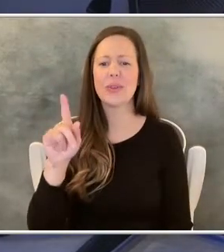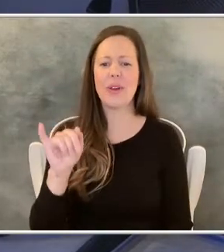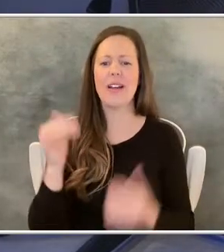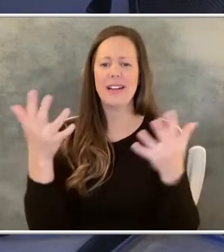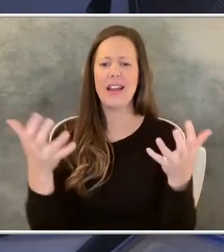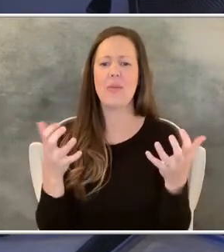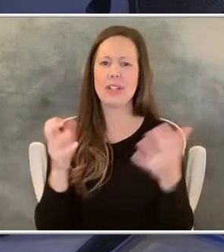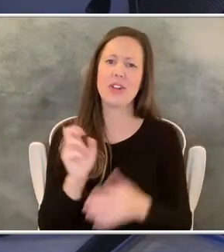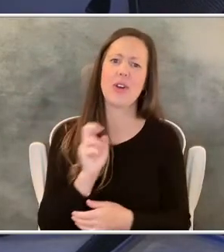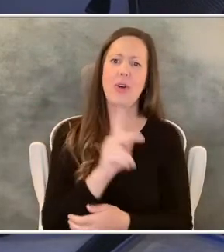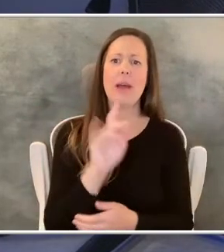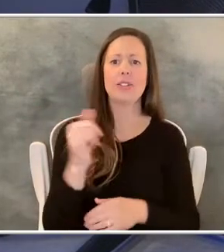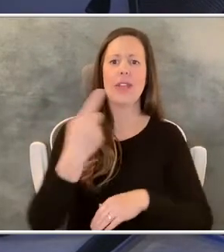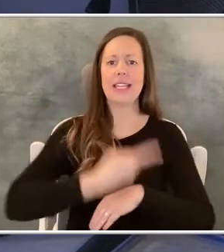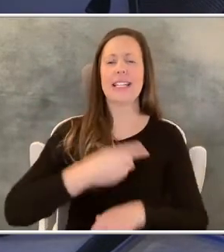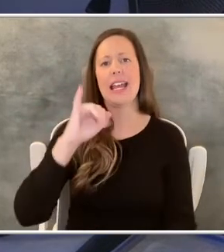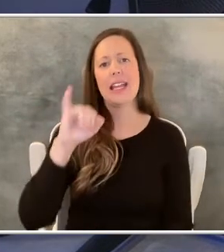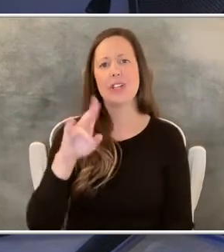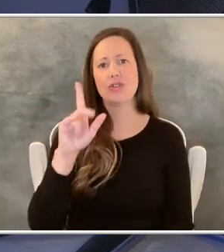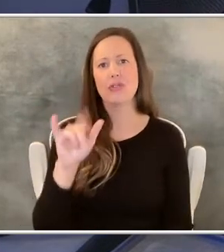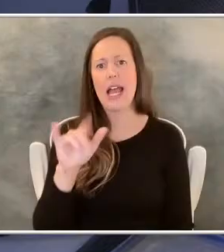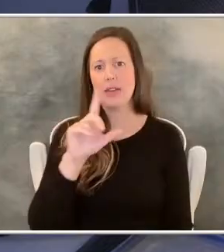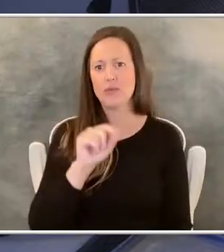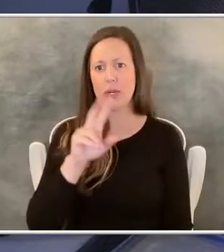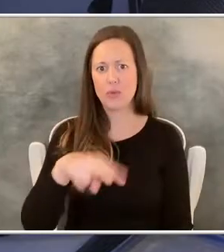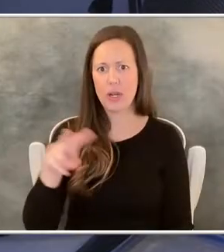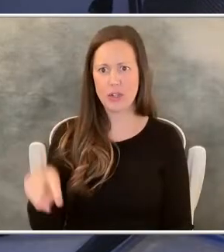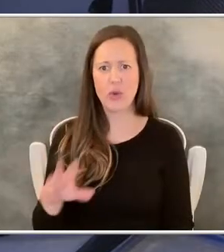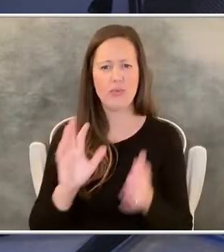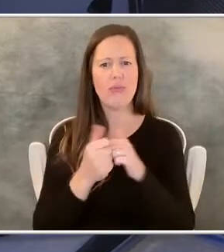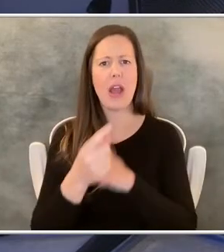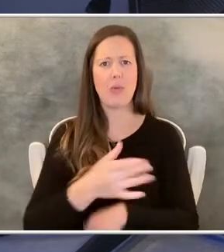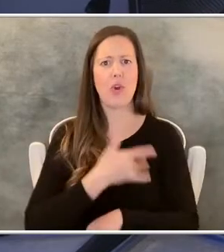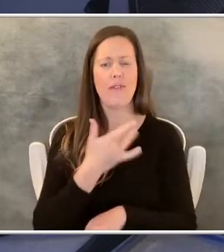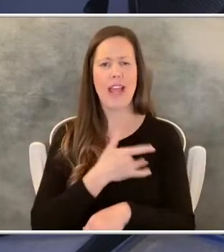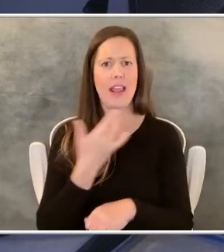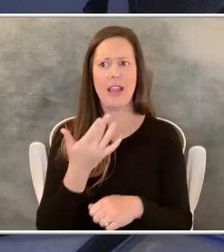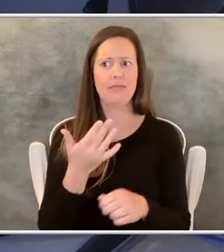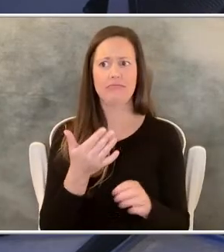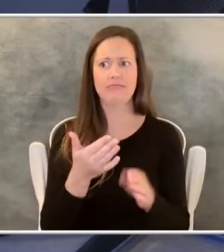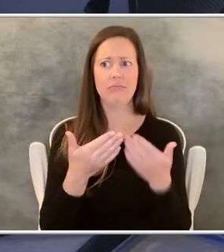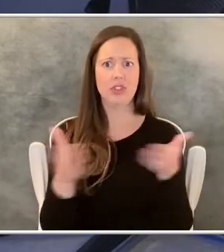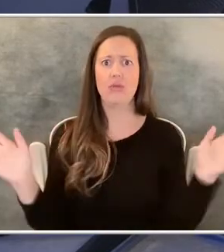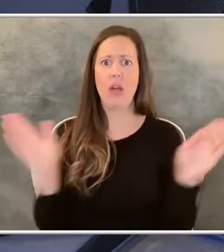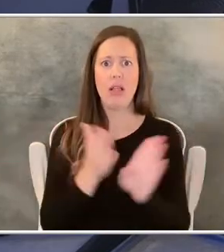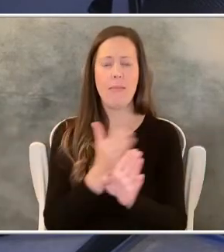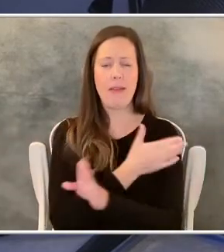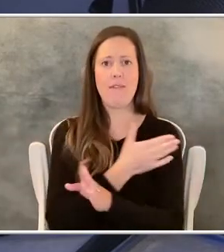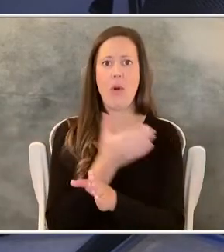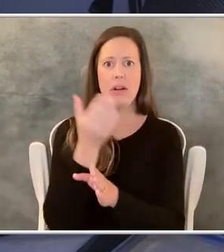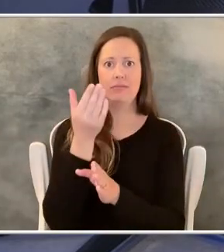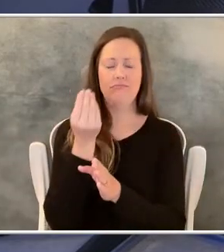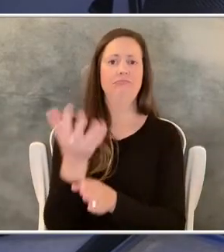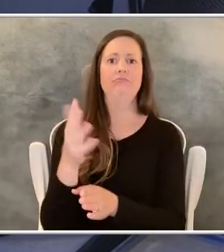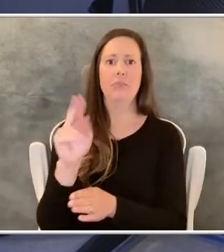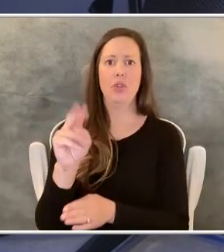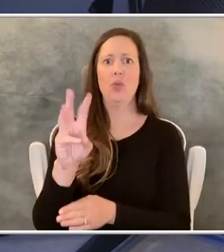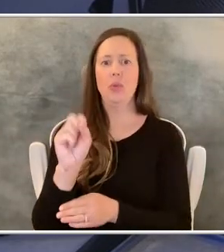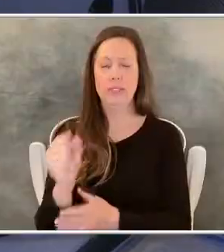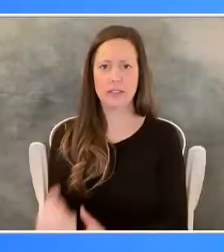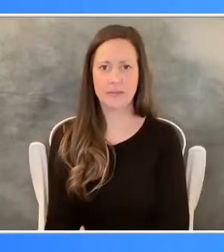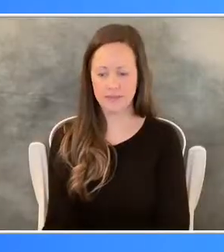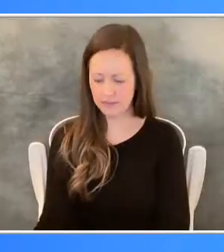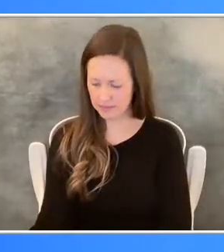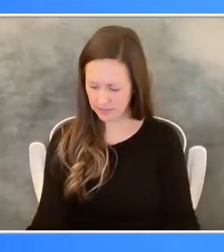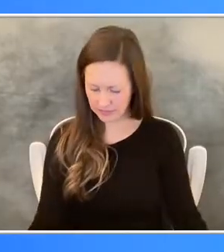in July 2022. How were you just feeling physically before you got this big news? I was feeling